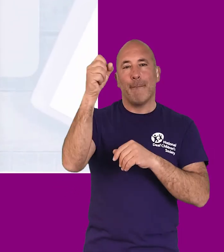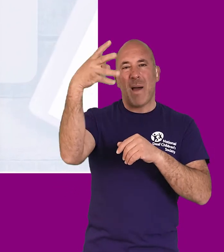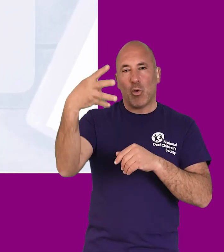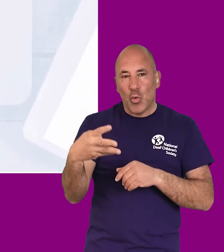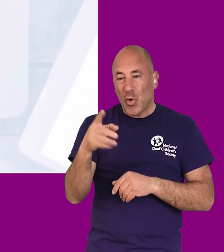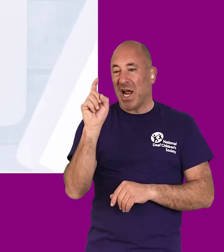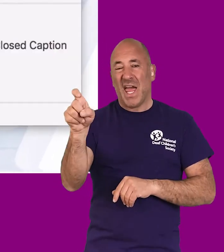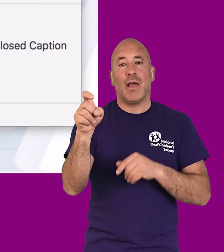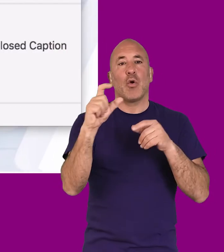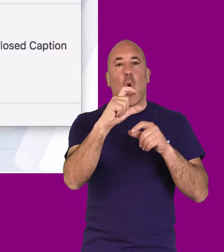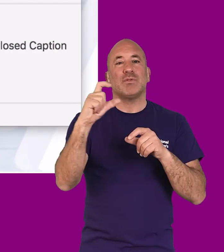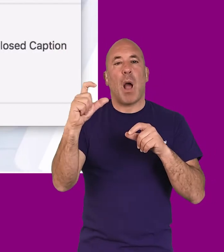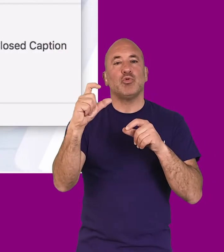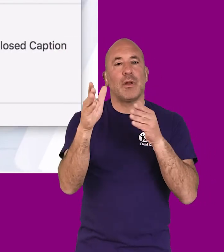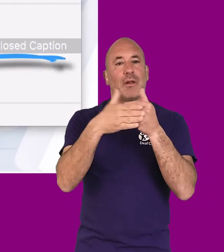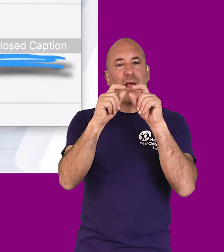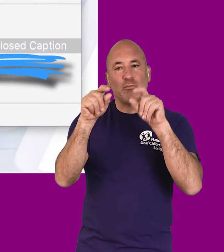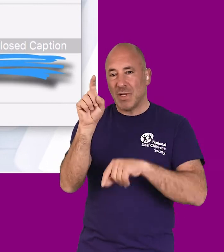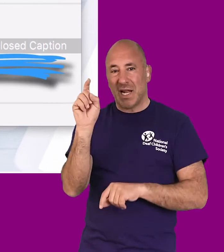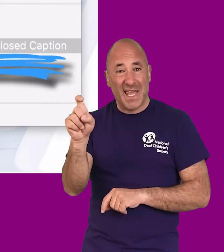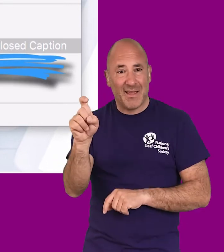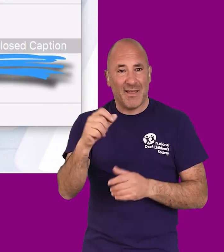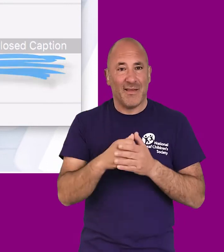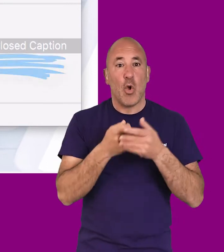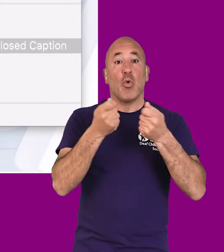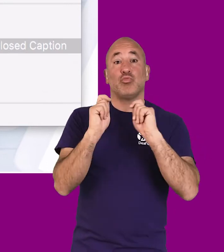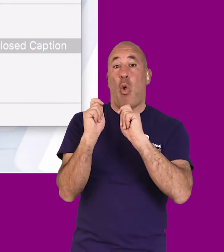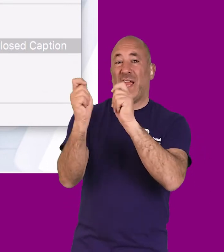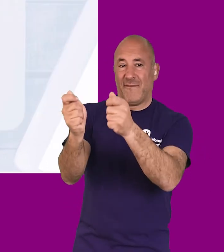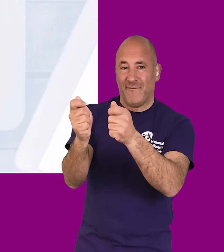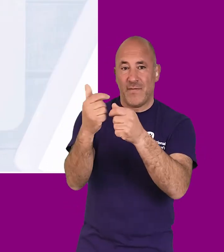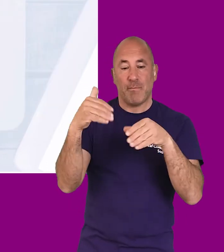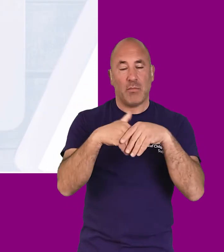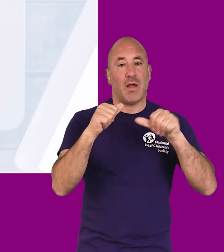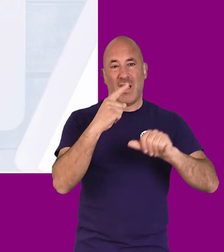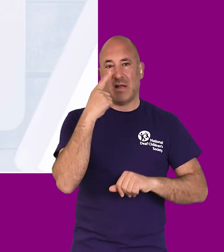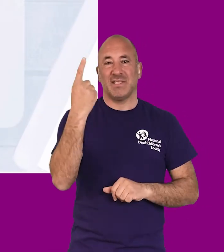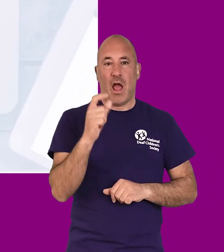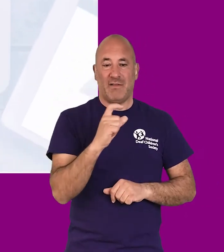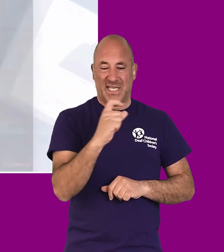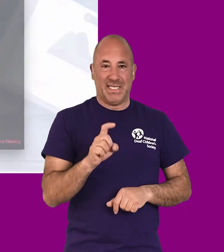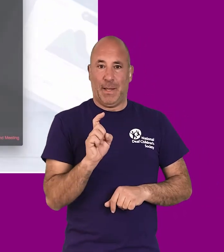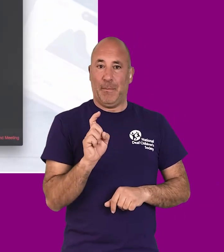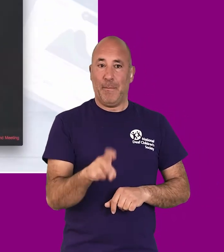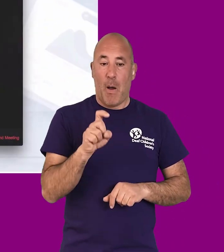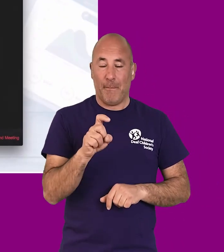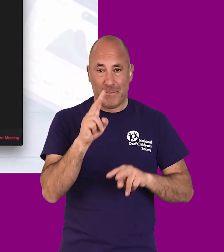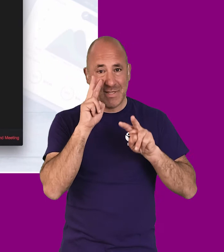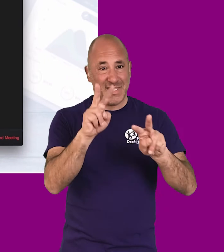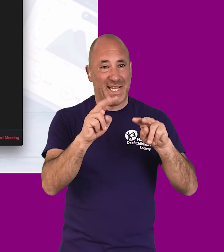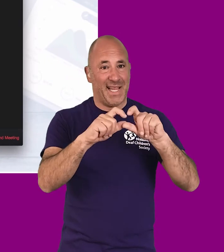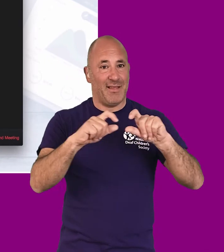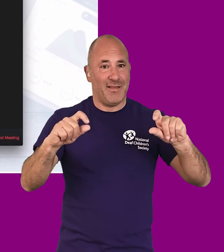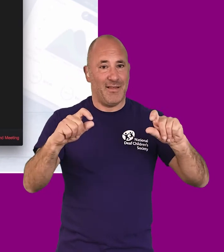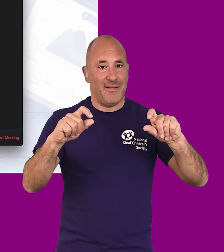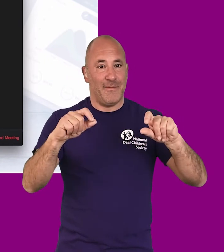click Assign to Type Closed Caption. Once control is assigned, that participant can click their CC button to see